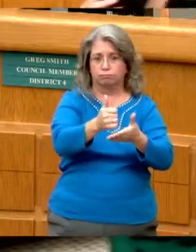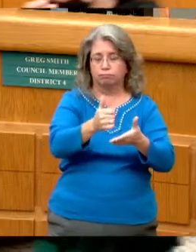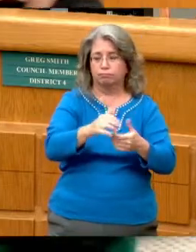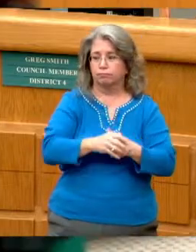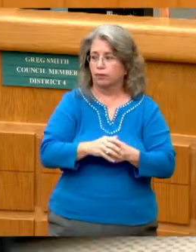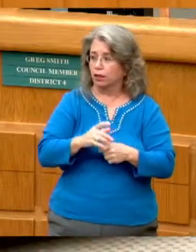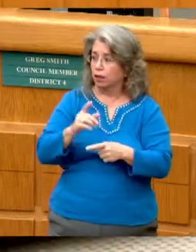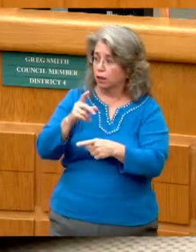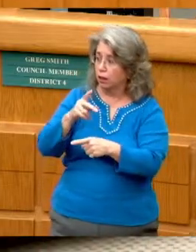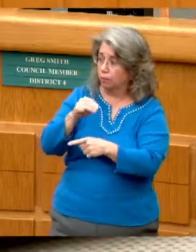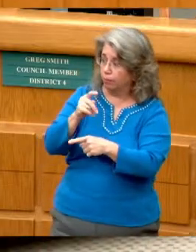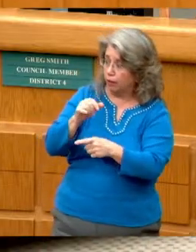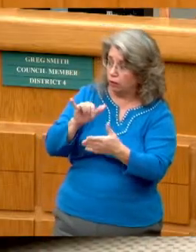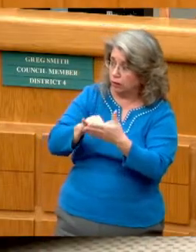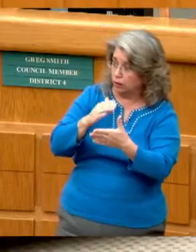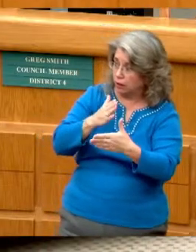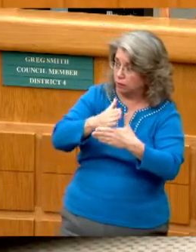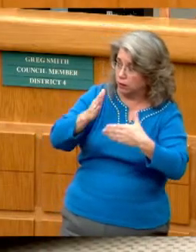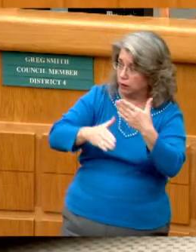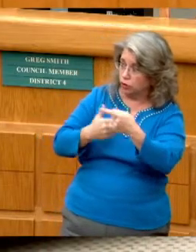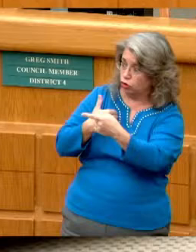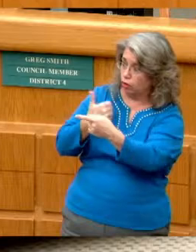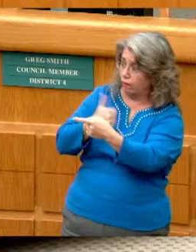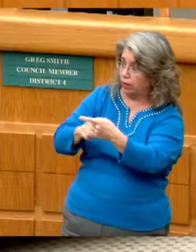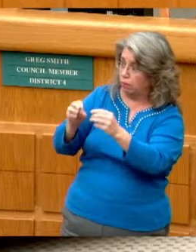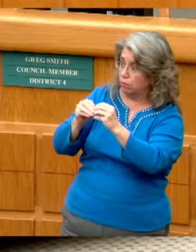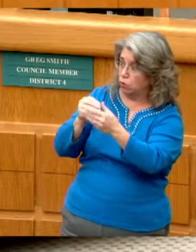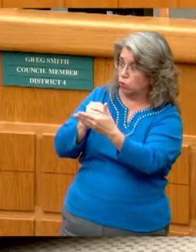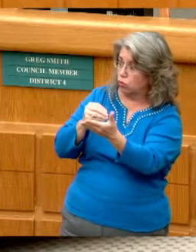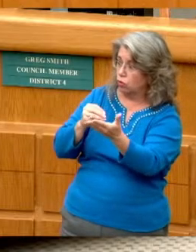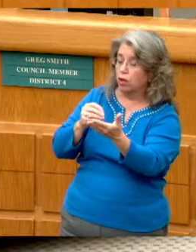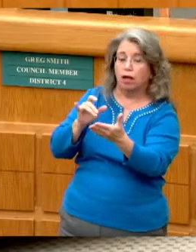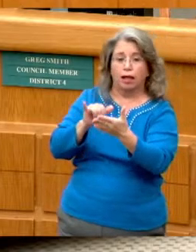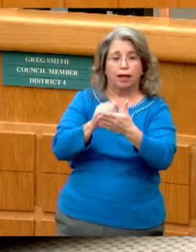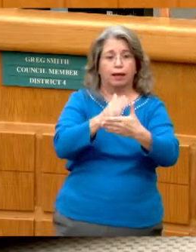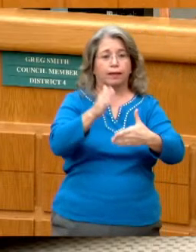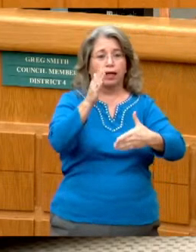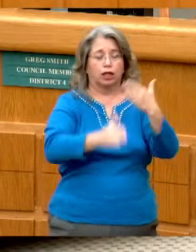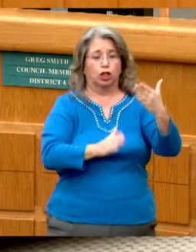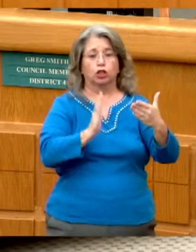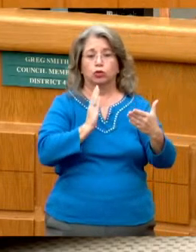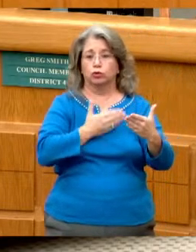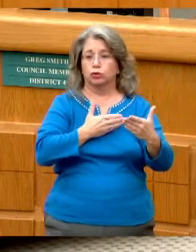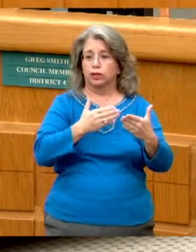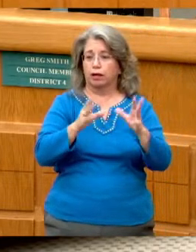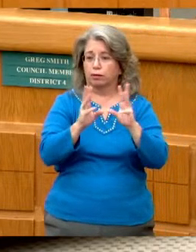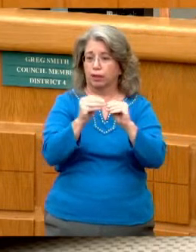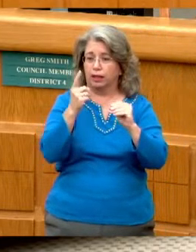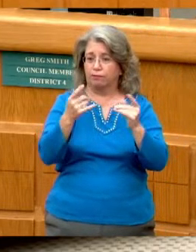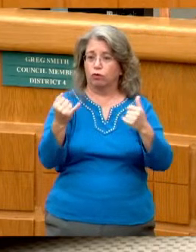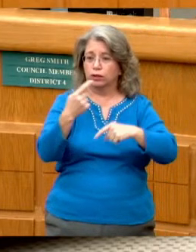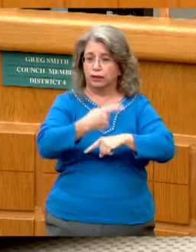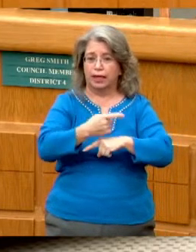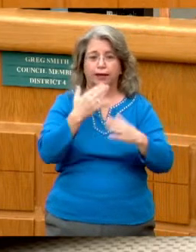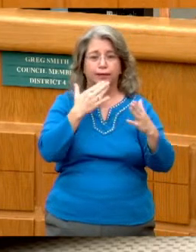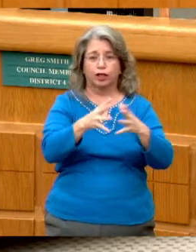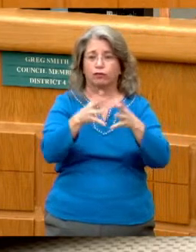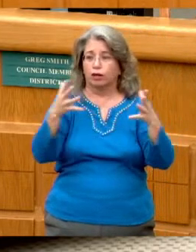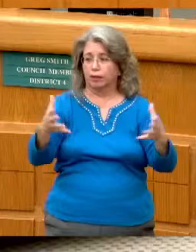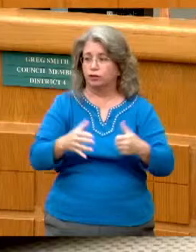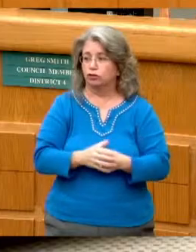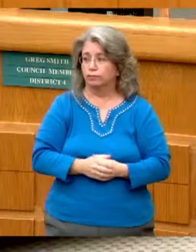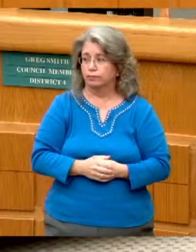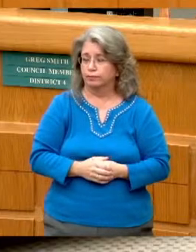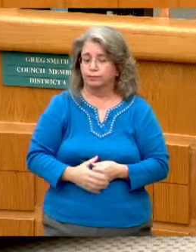Peter, I think, does that conclude? Did you have anything else? No? So that would conclude our briefing for today. Thank you very much.